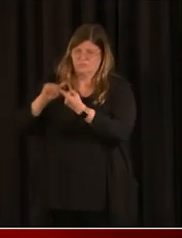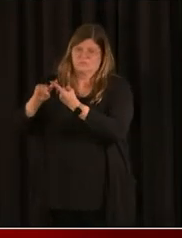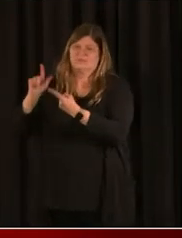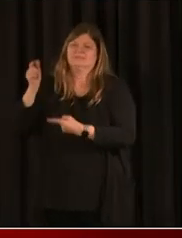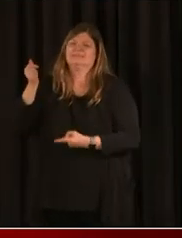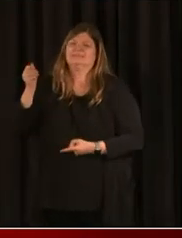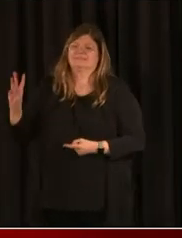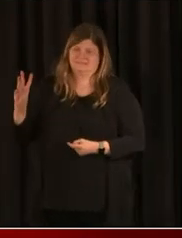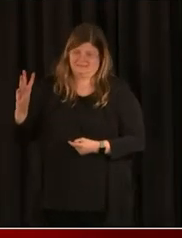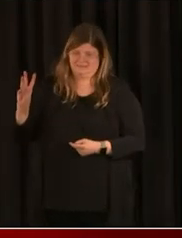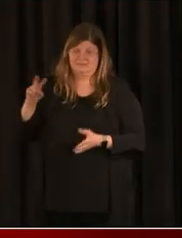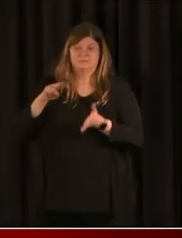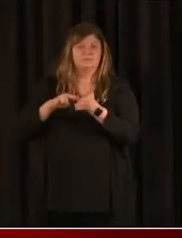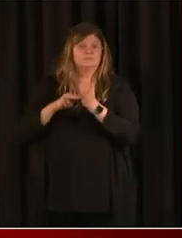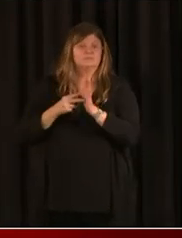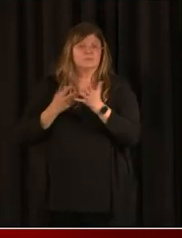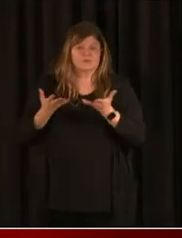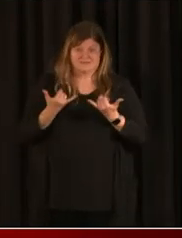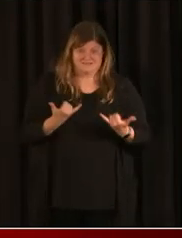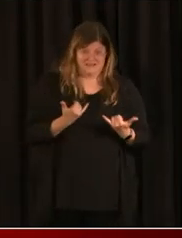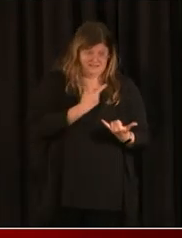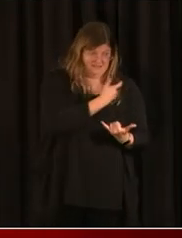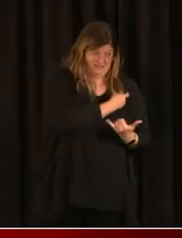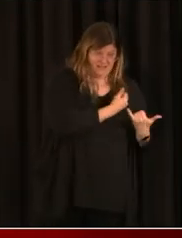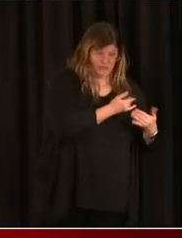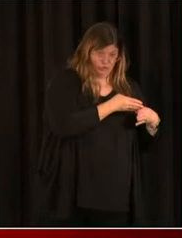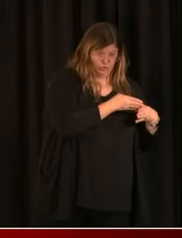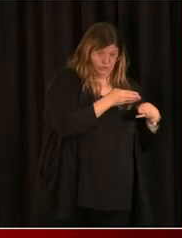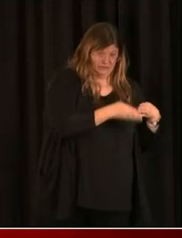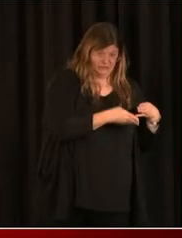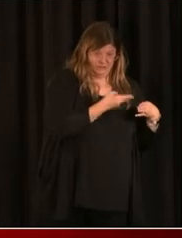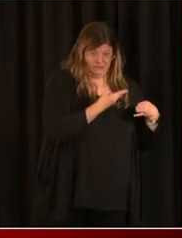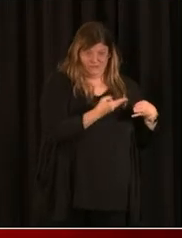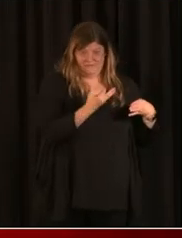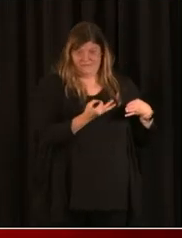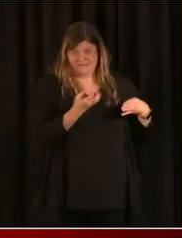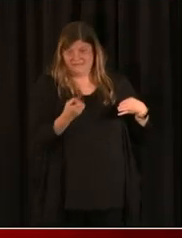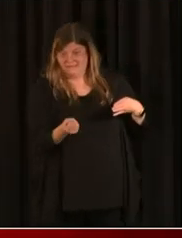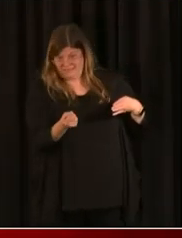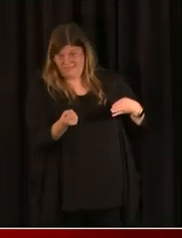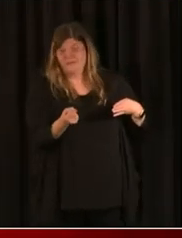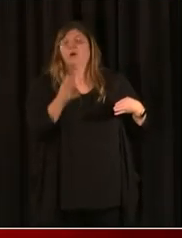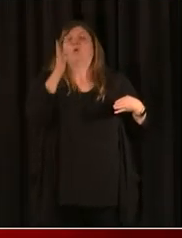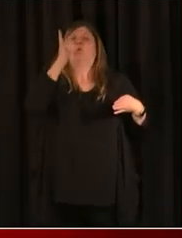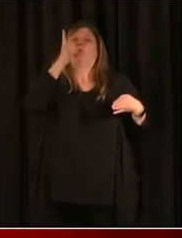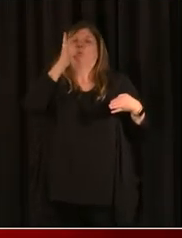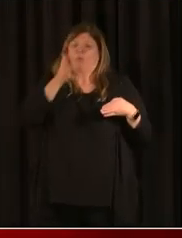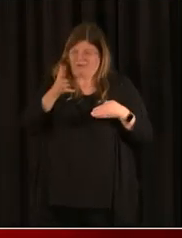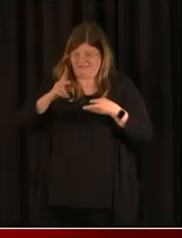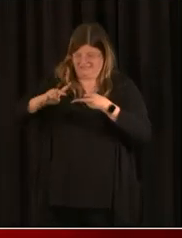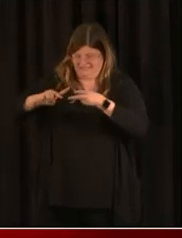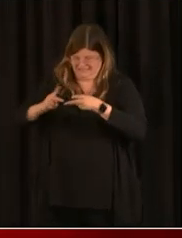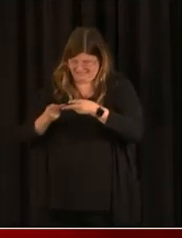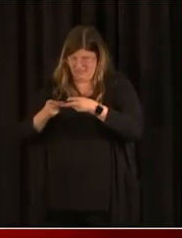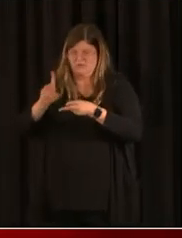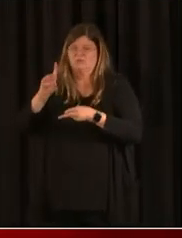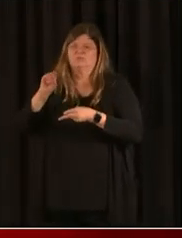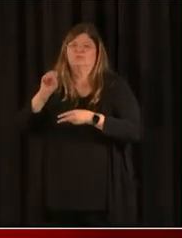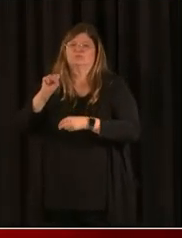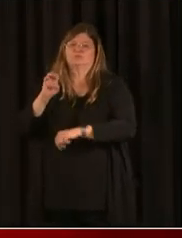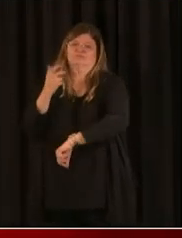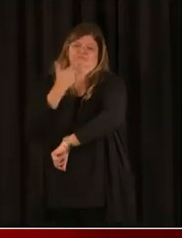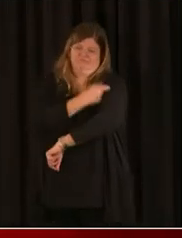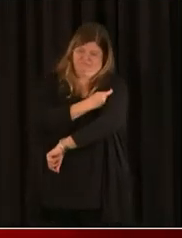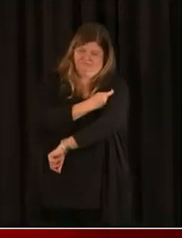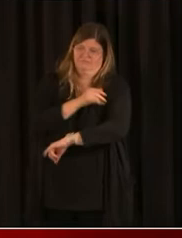have signed up, you have opportunity to sign up for your second shot when you come get vaccinated. And for those that you're still interested, I believe we